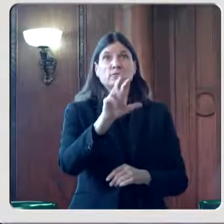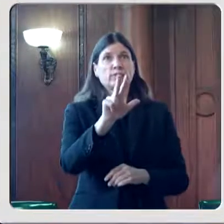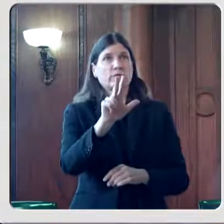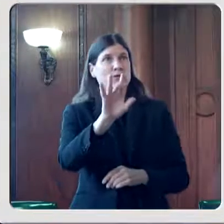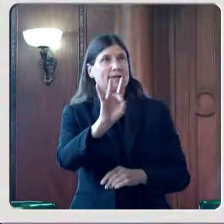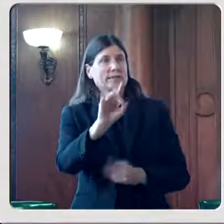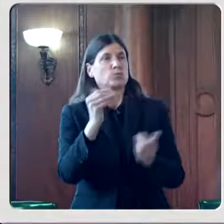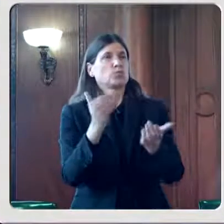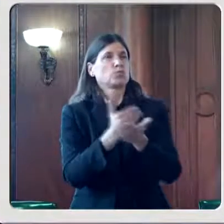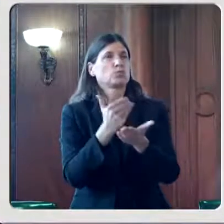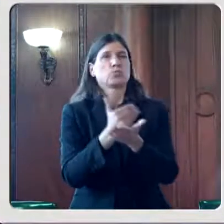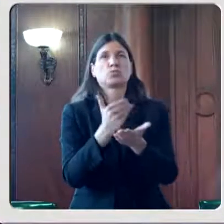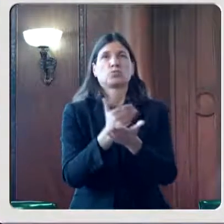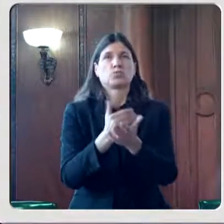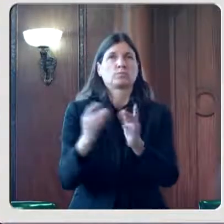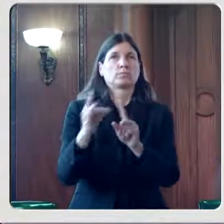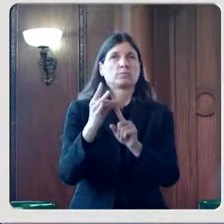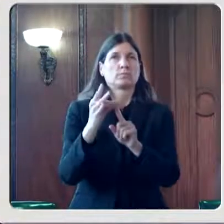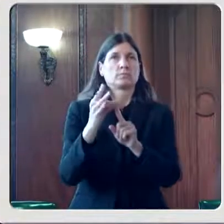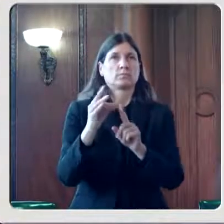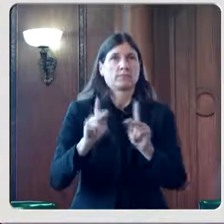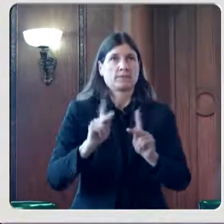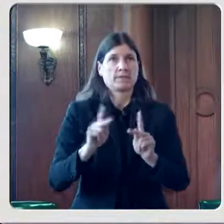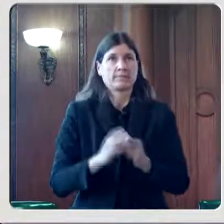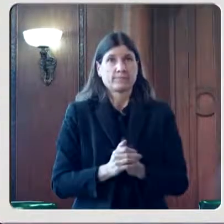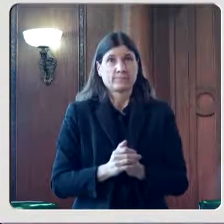monthly number, which is not including a couple Sundays, is